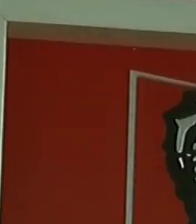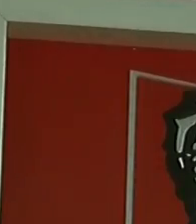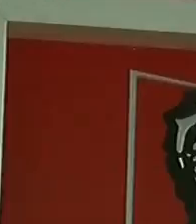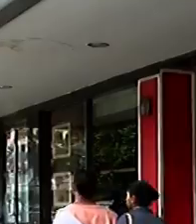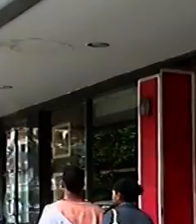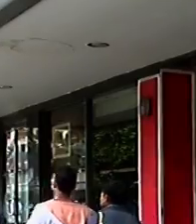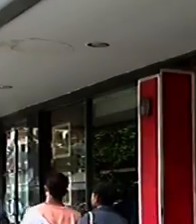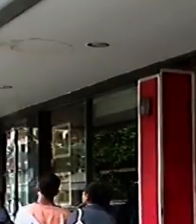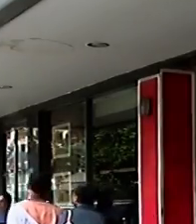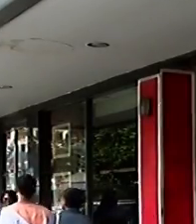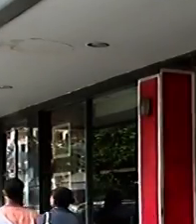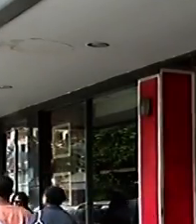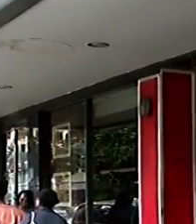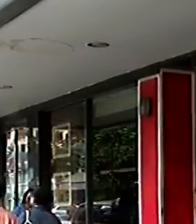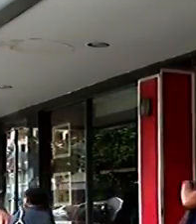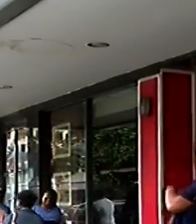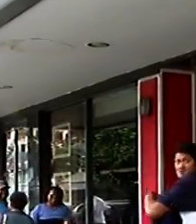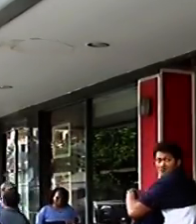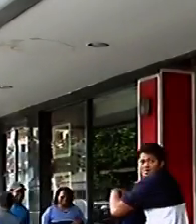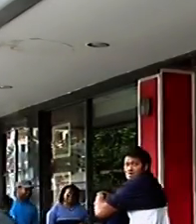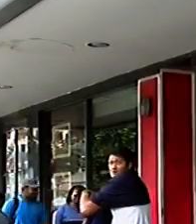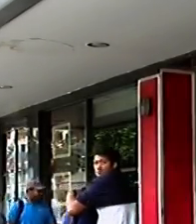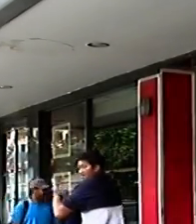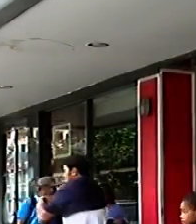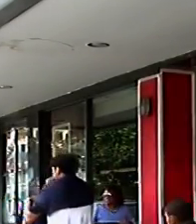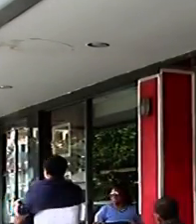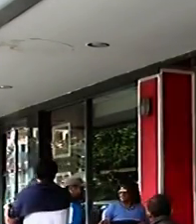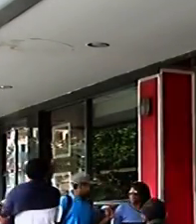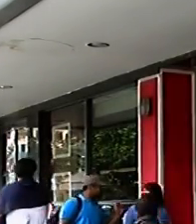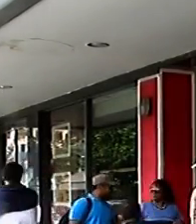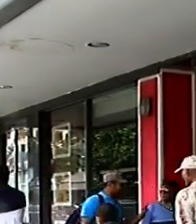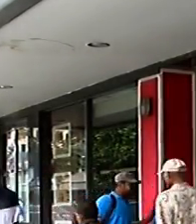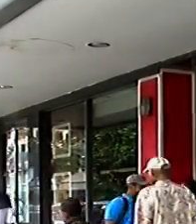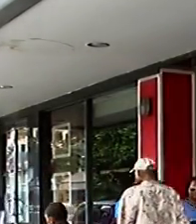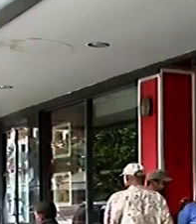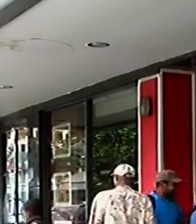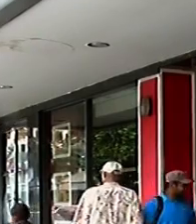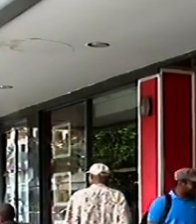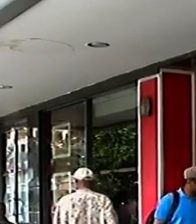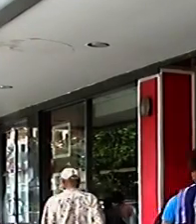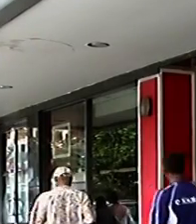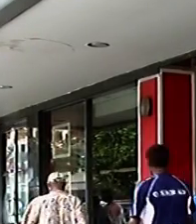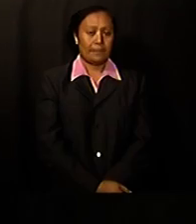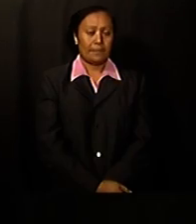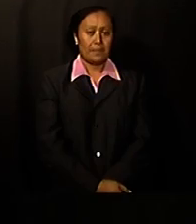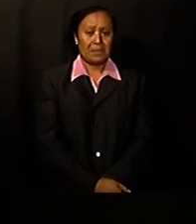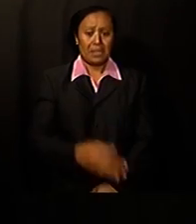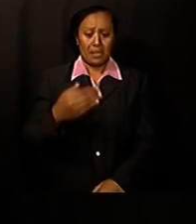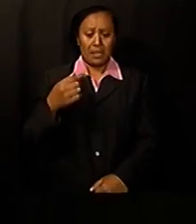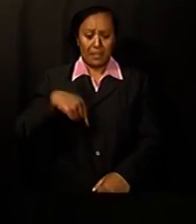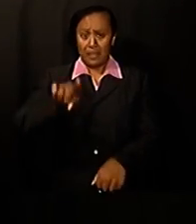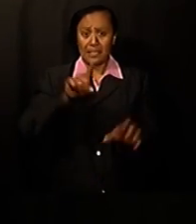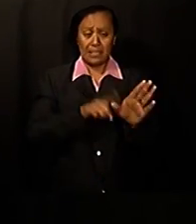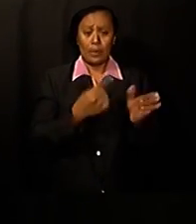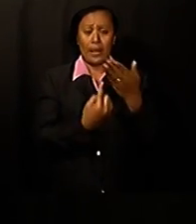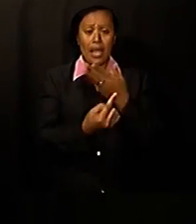time. BAF has been waiting for KFC Fiji to produce a veterinary certificate since May this year. From